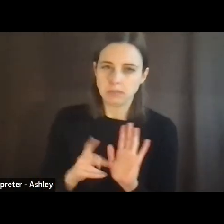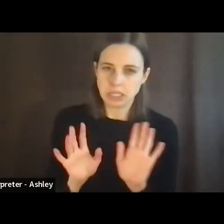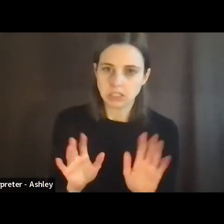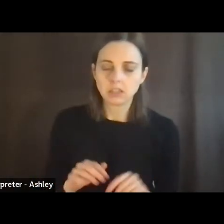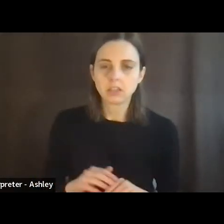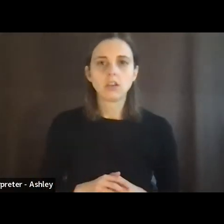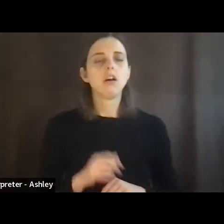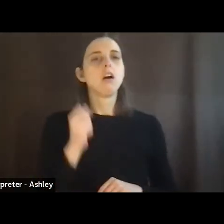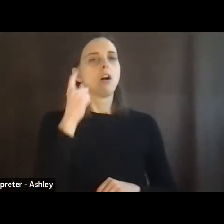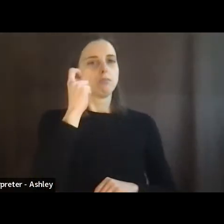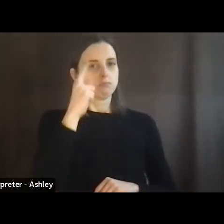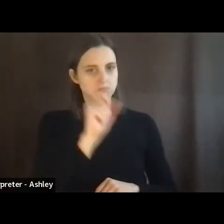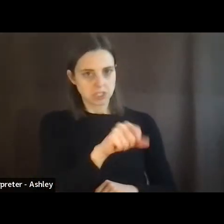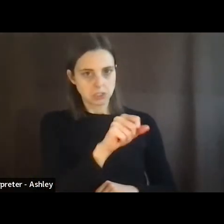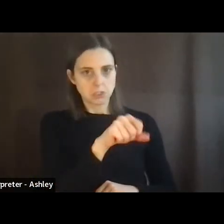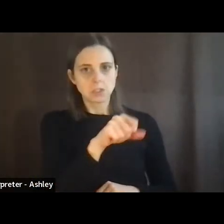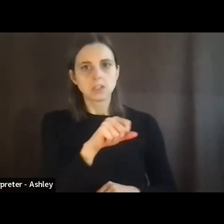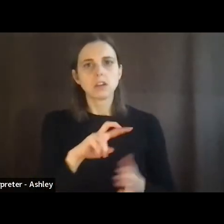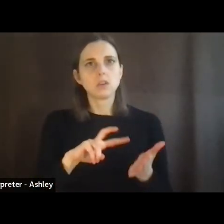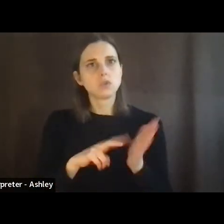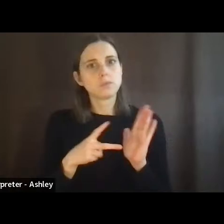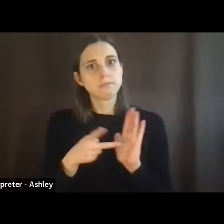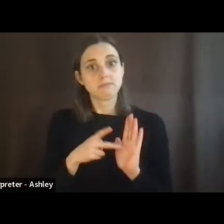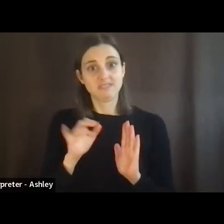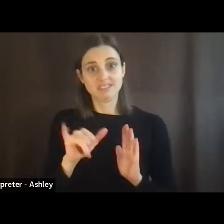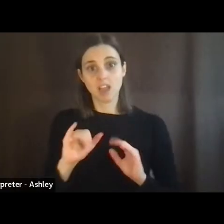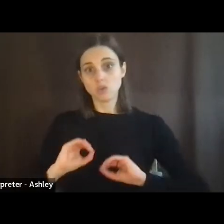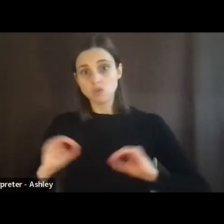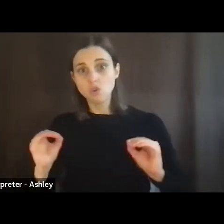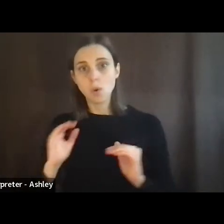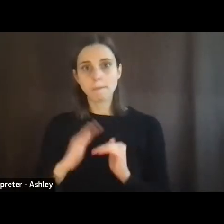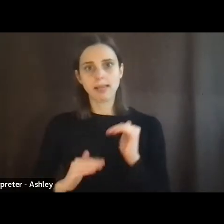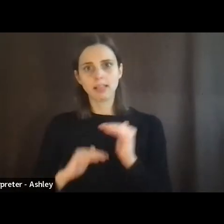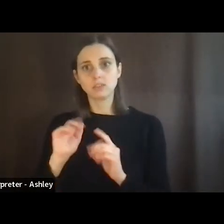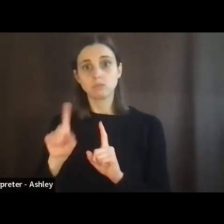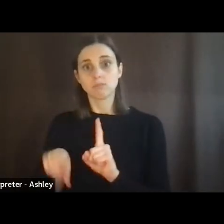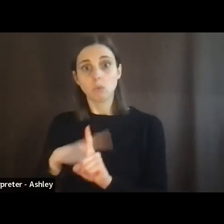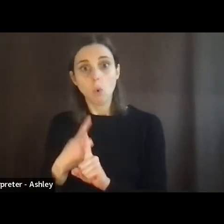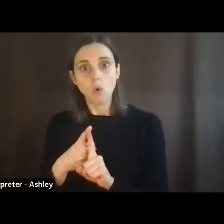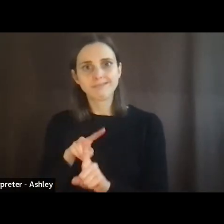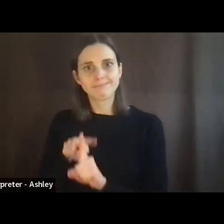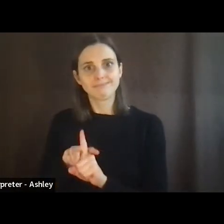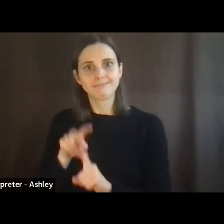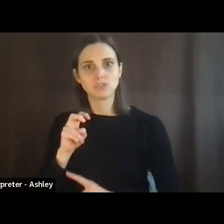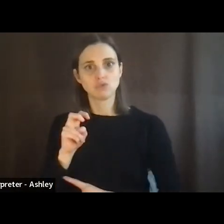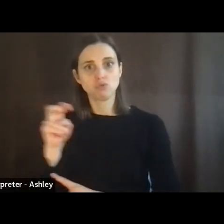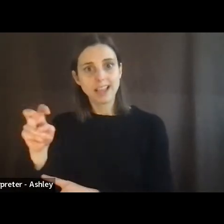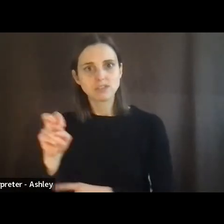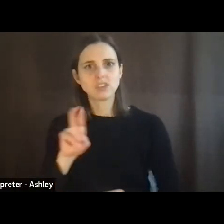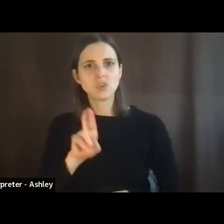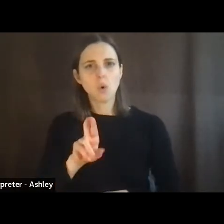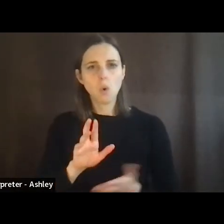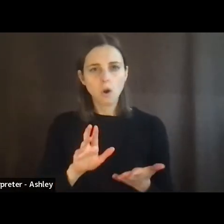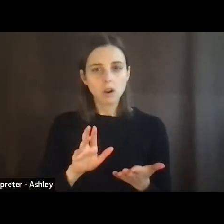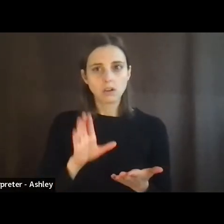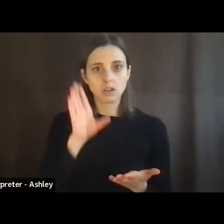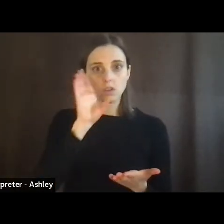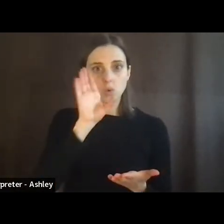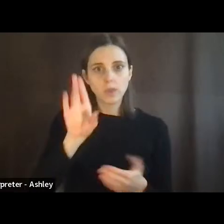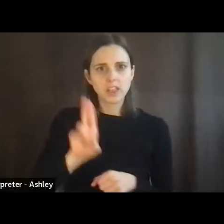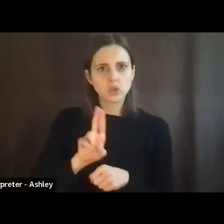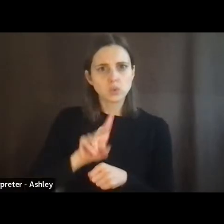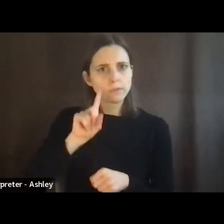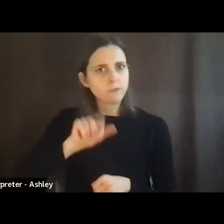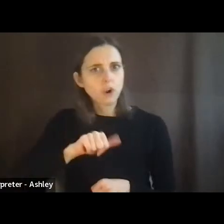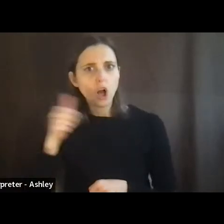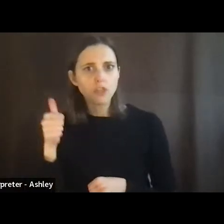definition in other areas of the project, or is this only for transit? I'll let Ryan. Ryan, do you want to talk about no build a little